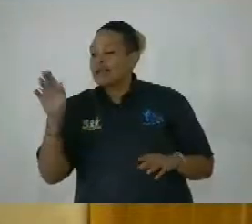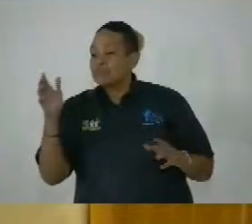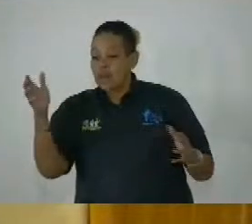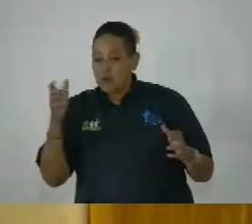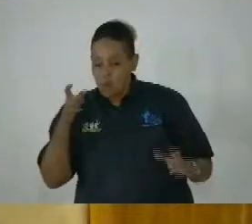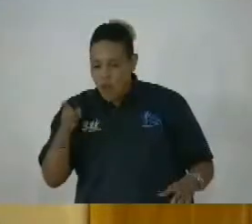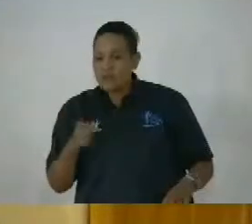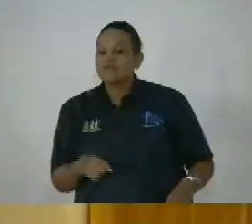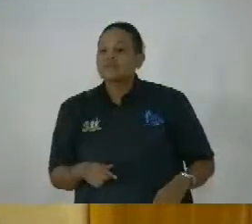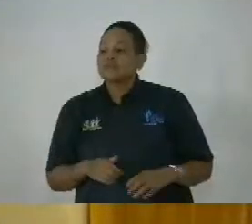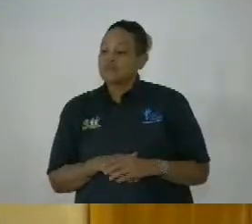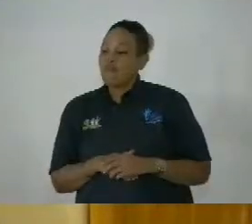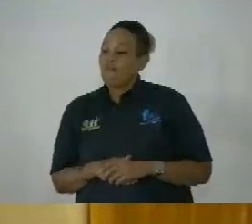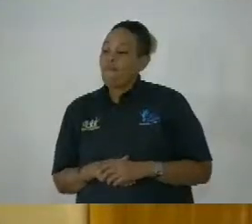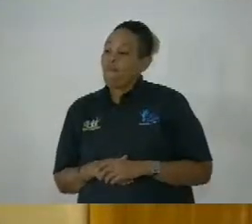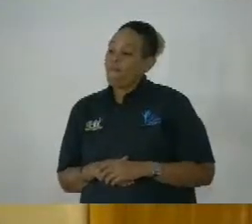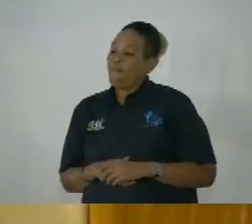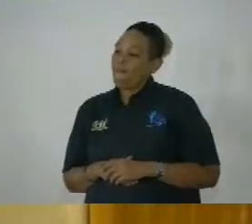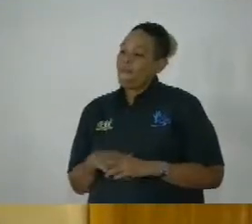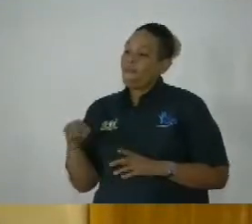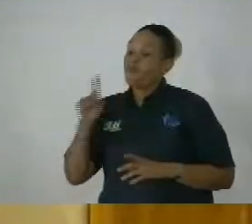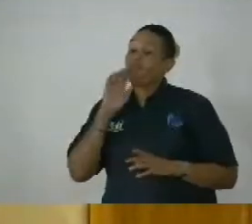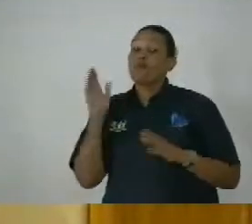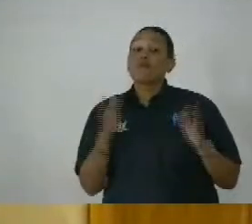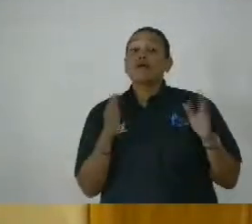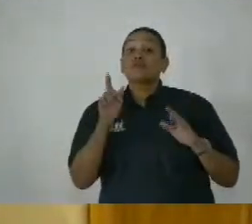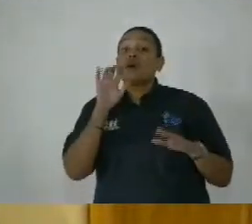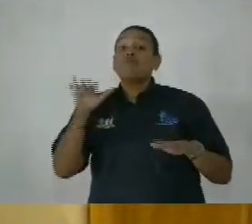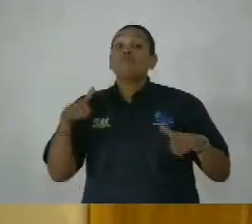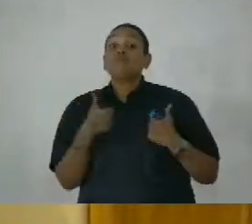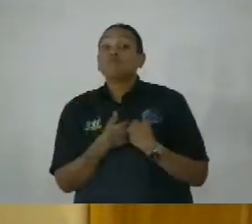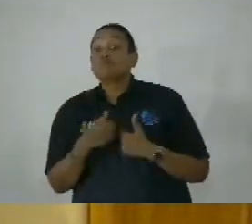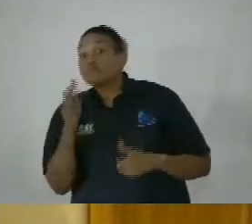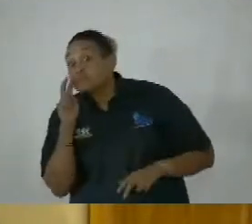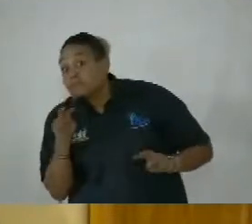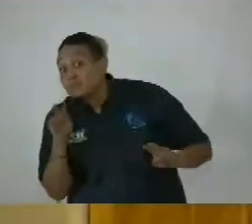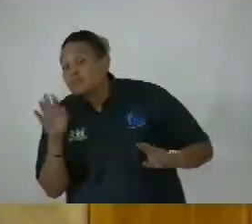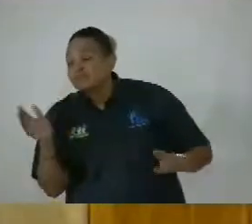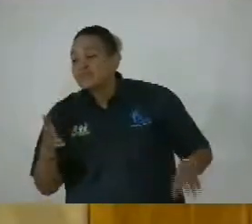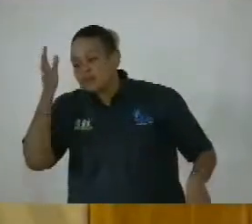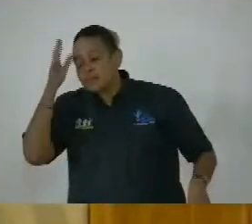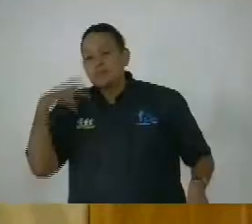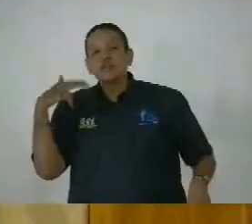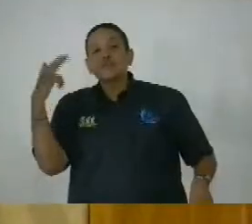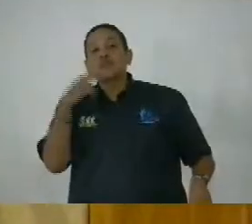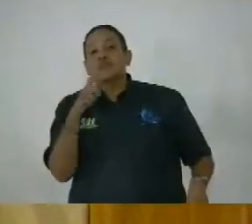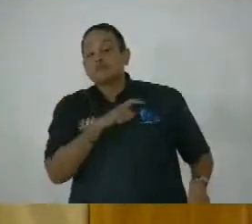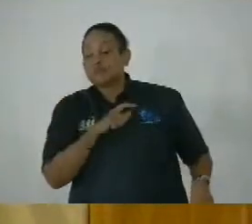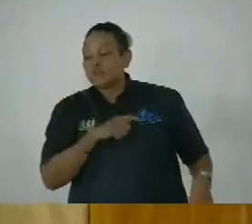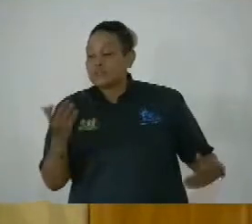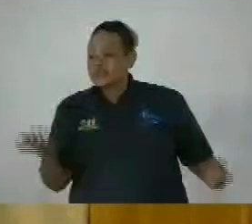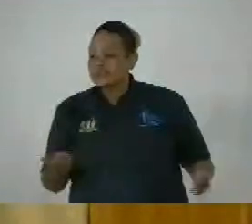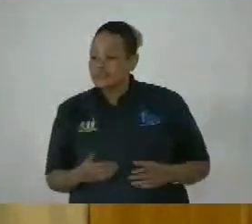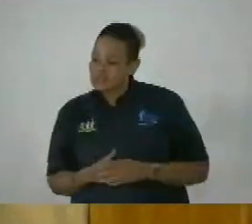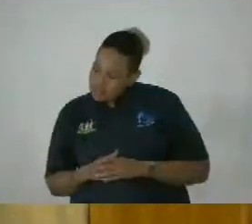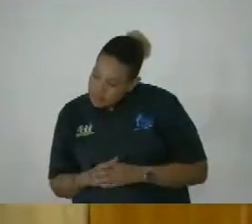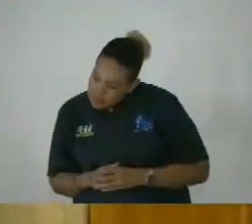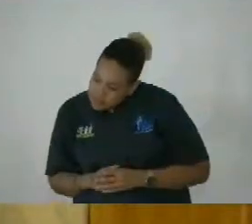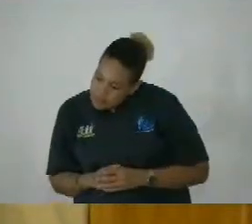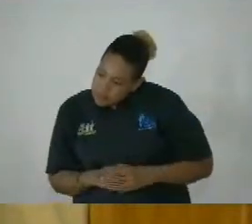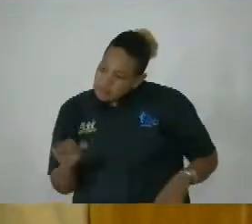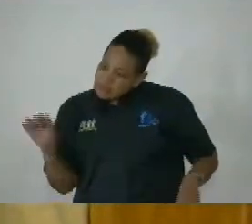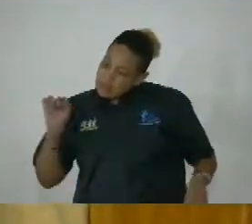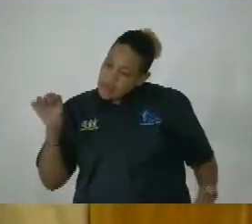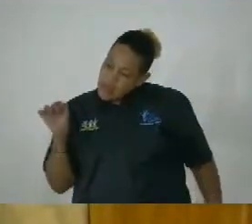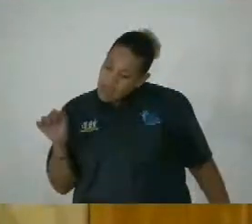want. And they also will be prepared so you don't have any accident of man shooting police. Because you know a car coming